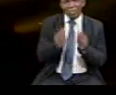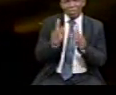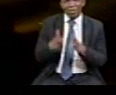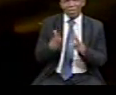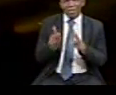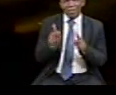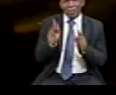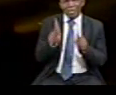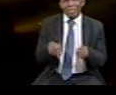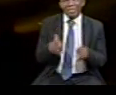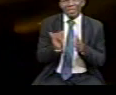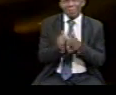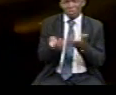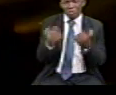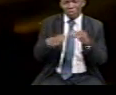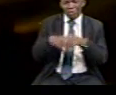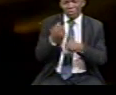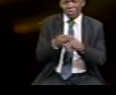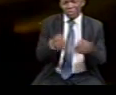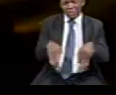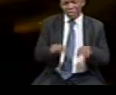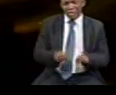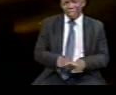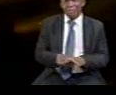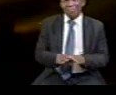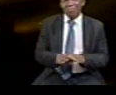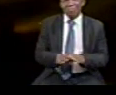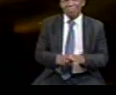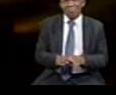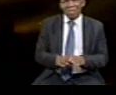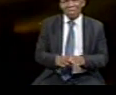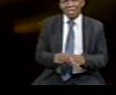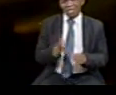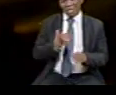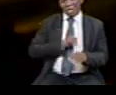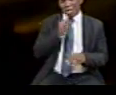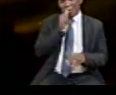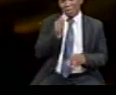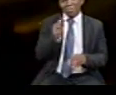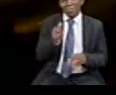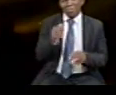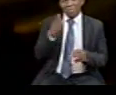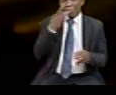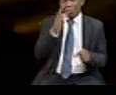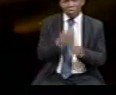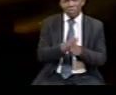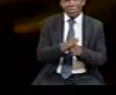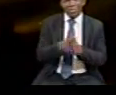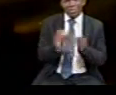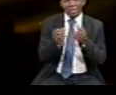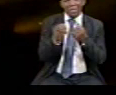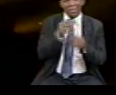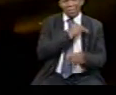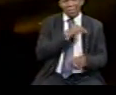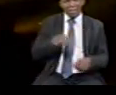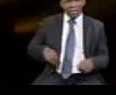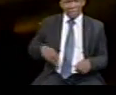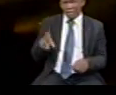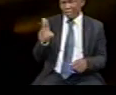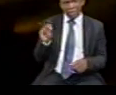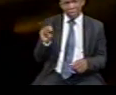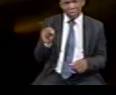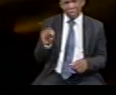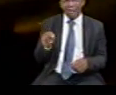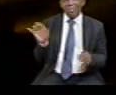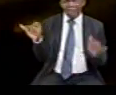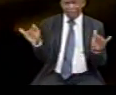come from a cave. After spending some time in the cave, he said, I am the promised Messiah. No. He said, this same